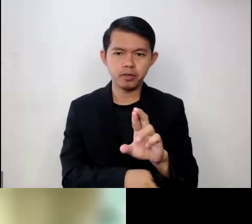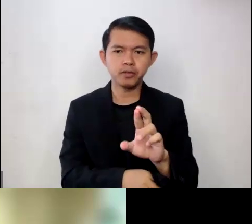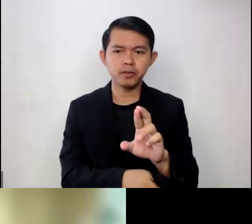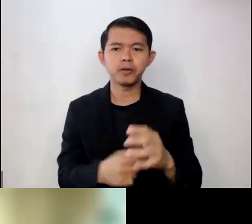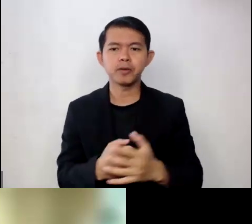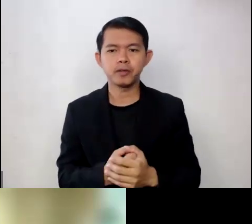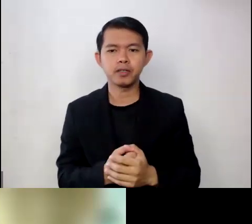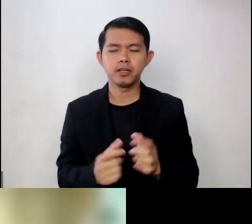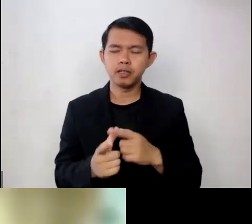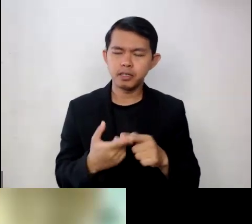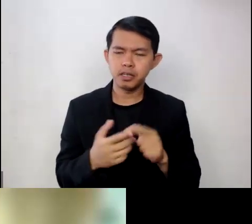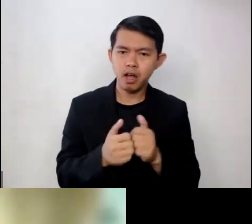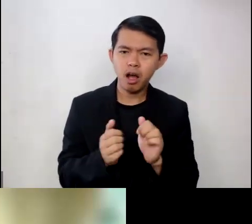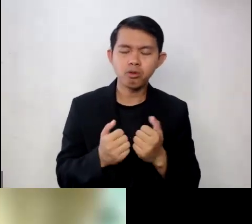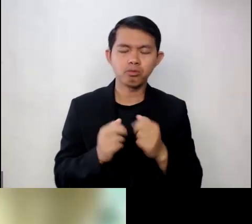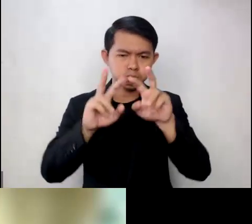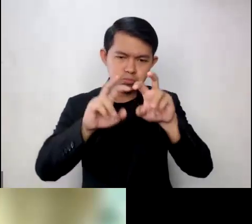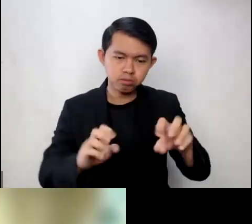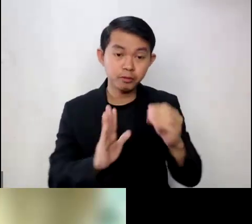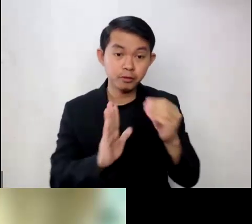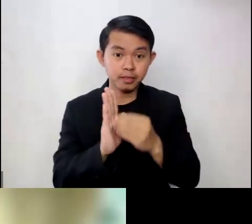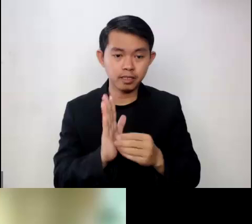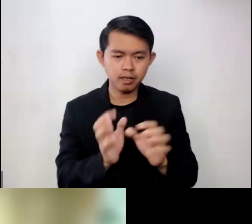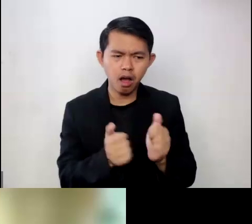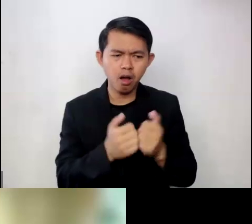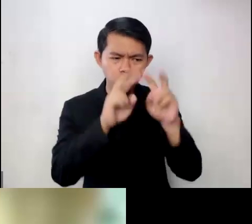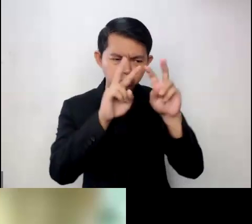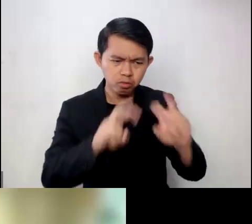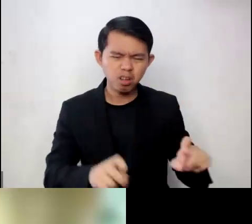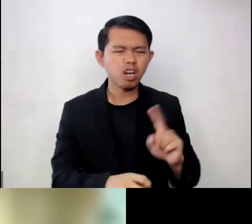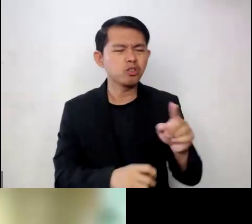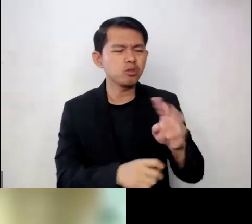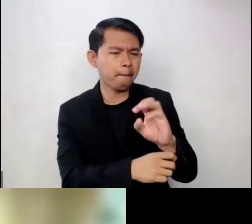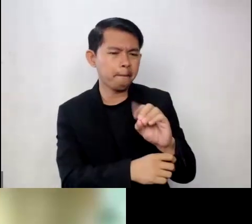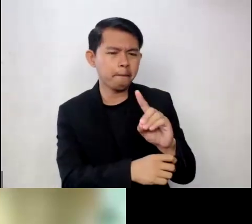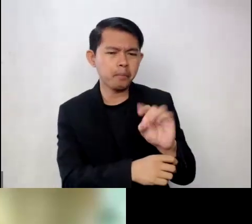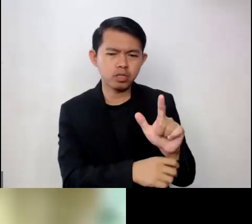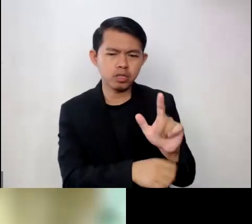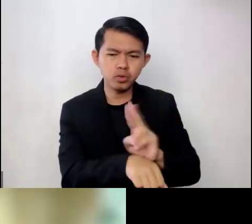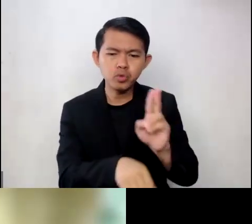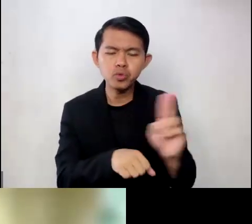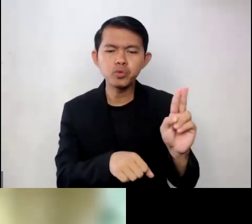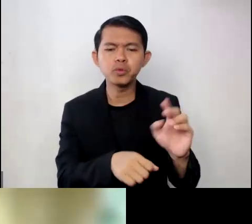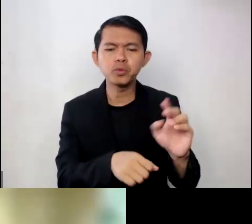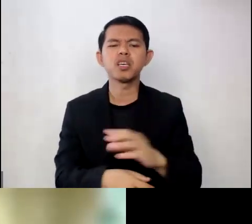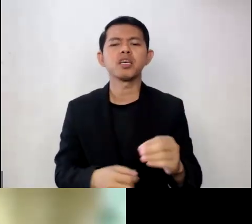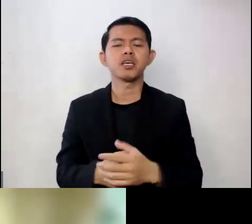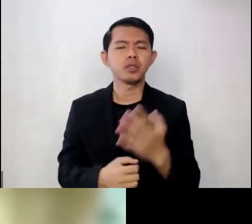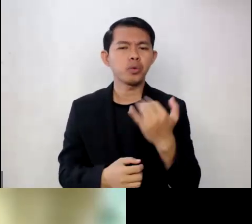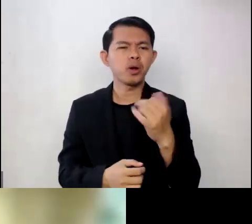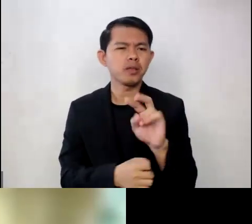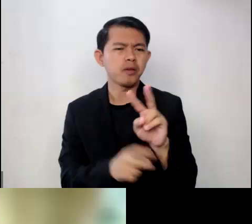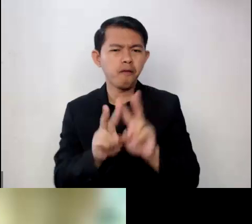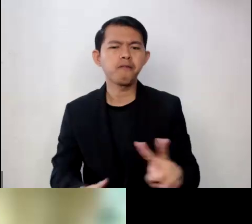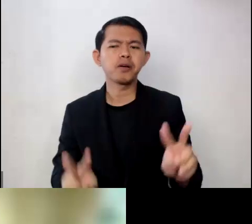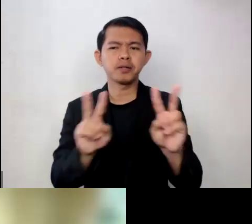paano i-analyze yung data, yung mga models na ginagamit, like yung p-value, bakit siya less than 0.05 dapat. And